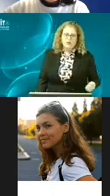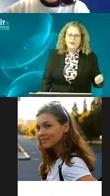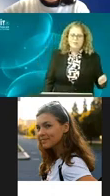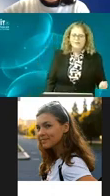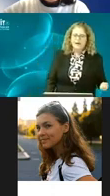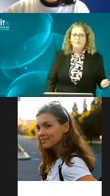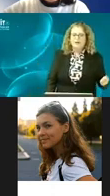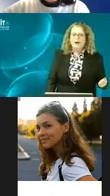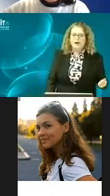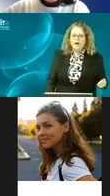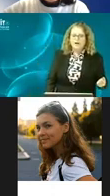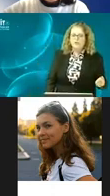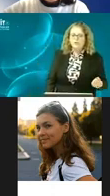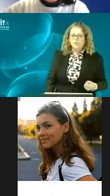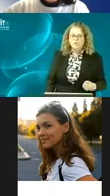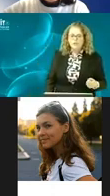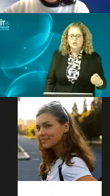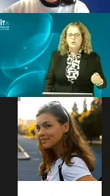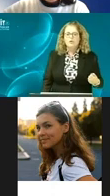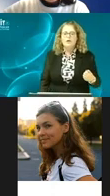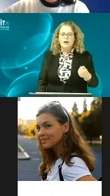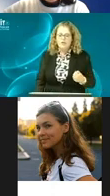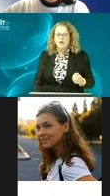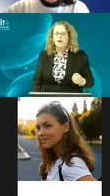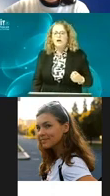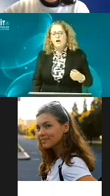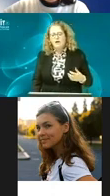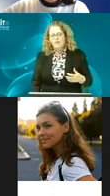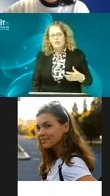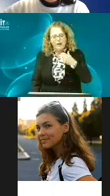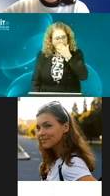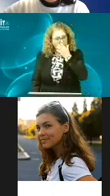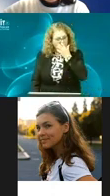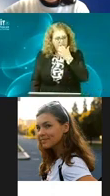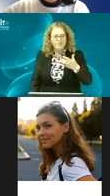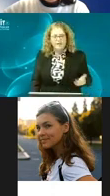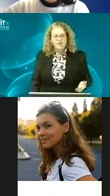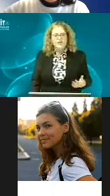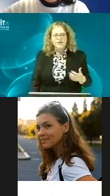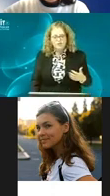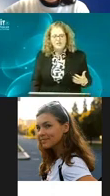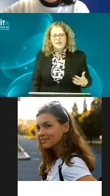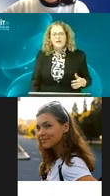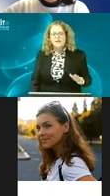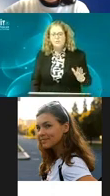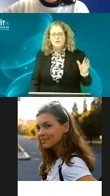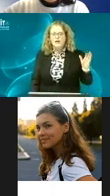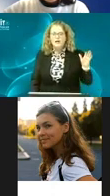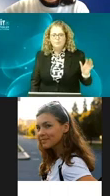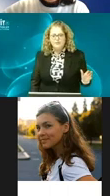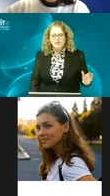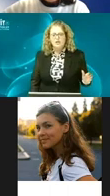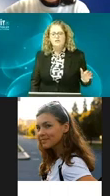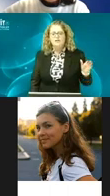Just looking at my time, to show you another way of interaction. Interesting. This was